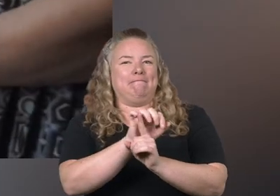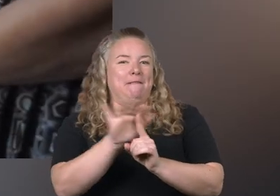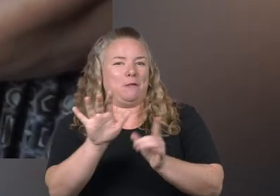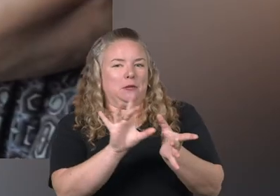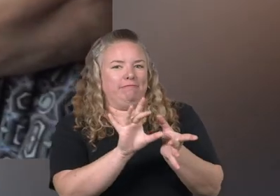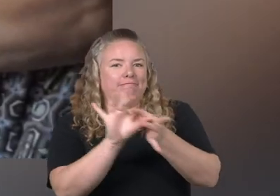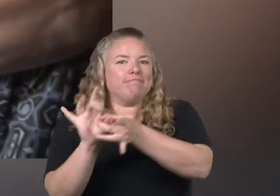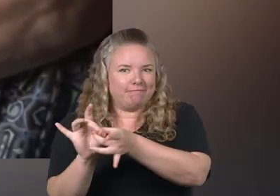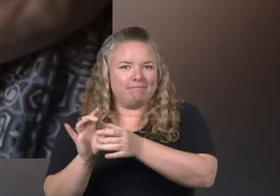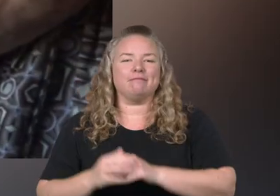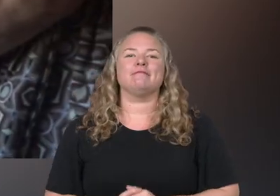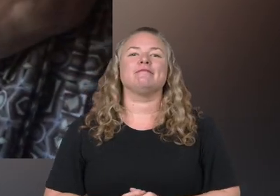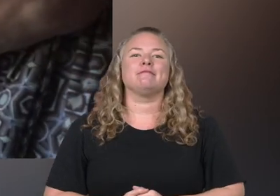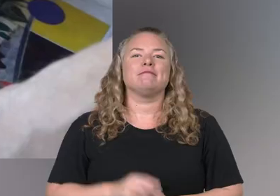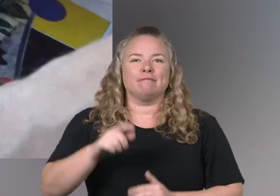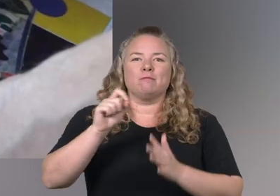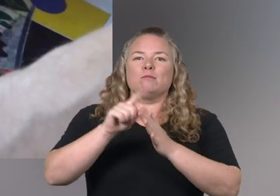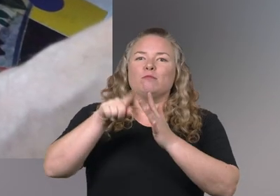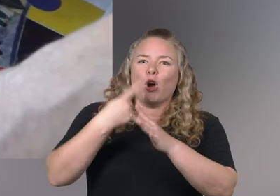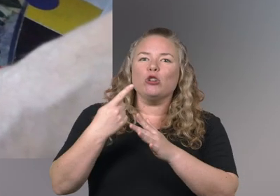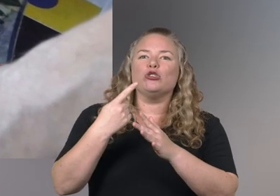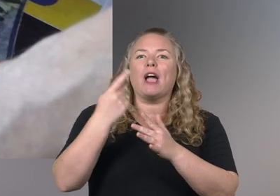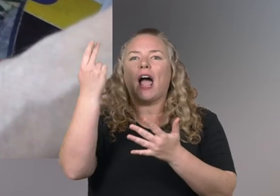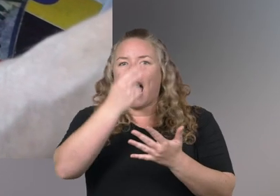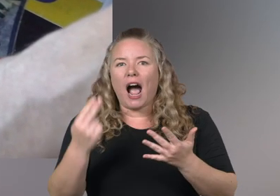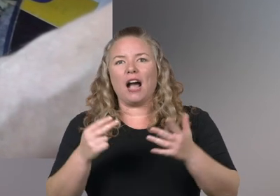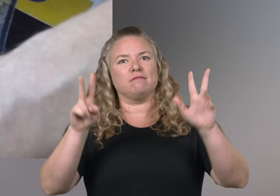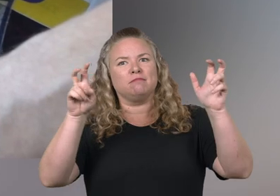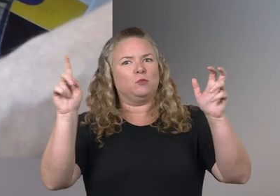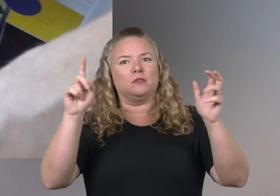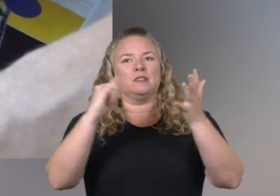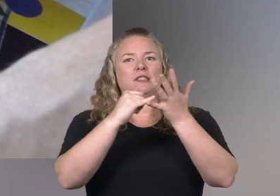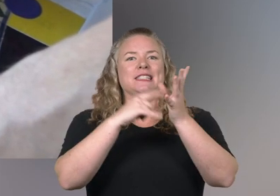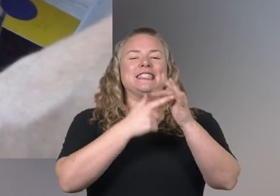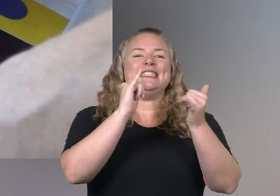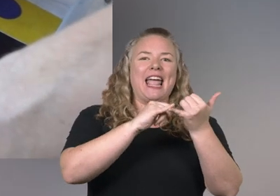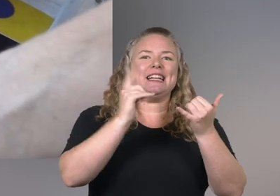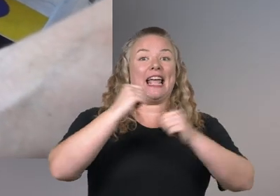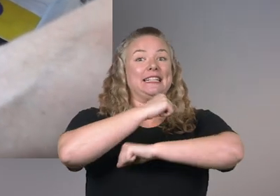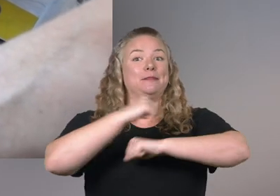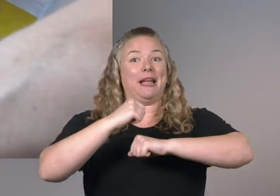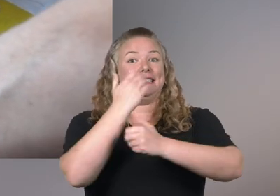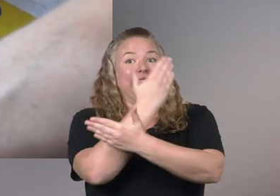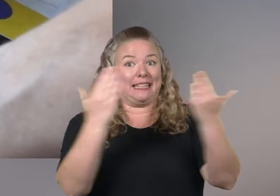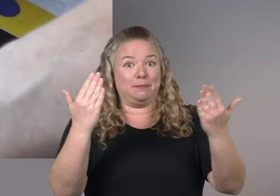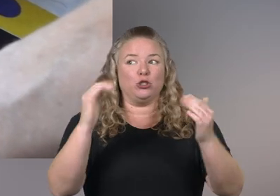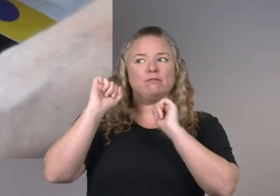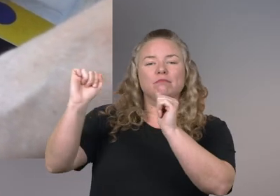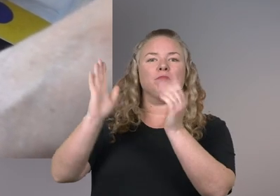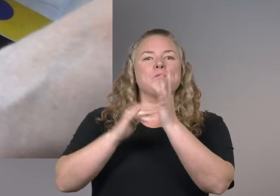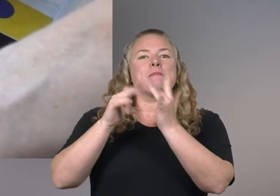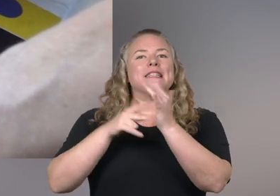the coattails of our decade, and the Project Artworks States and Spaces exhibition at the Milton Keynes